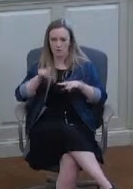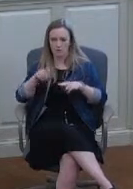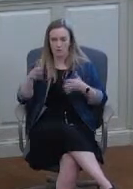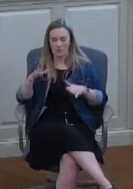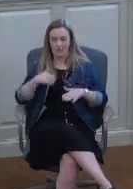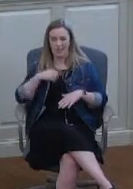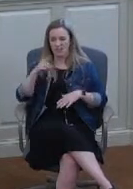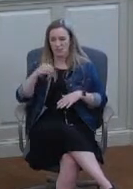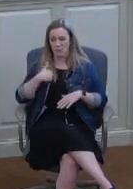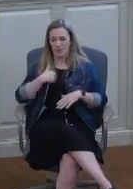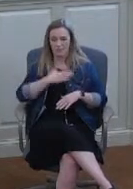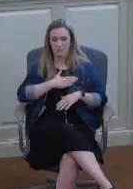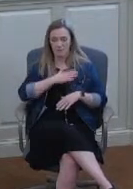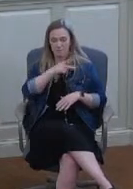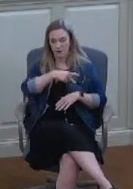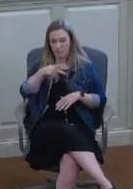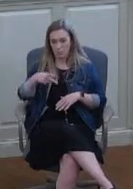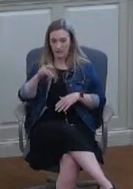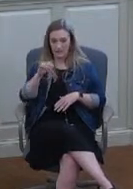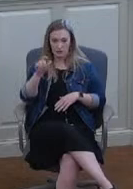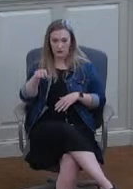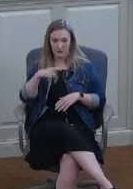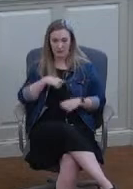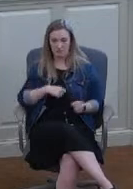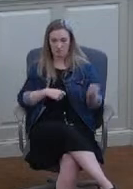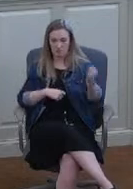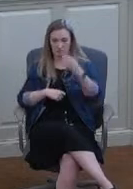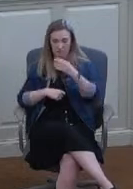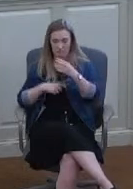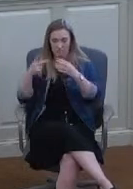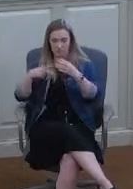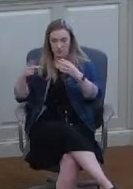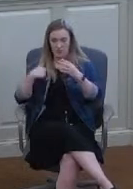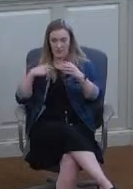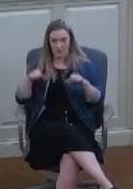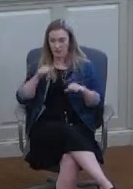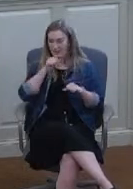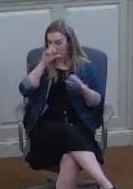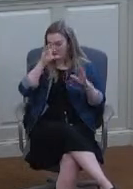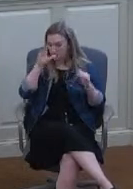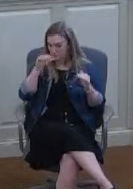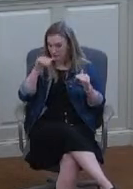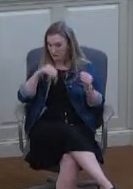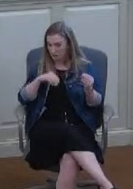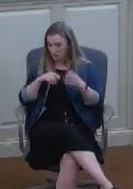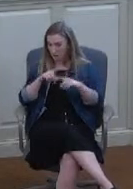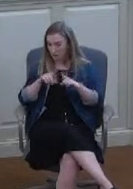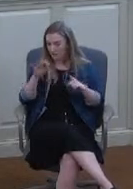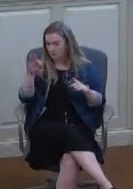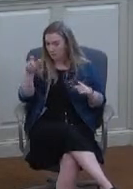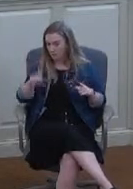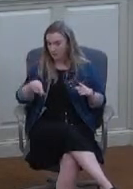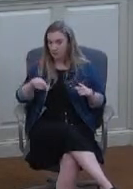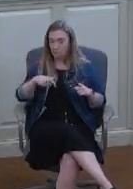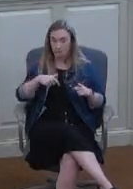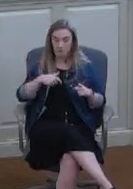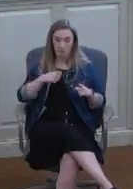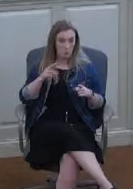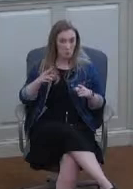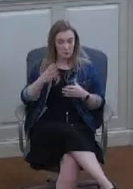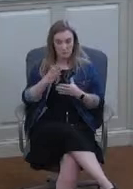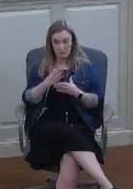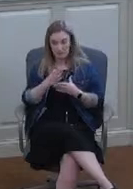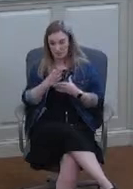PowerPoint if you need it. The slides can be put on the screen. I wasn't anticipating putting them up there, but if you need them, or at some